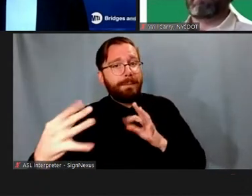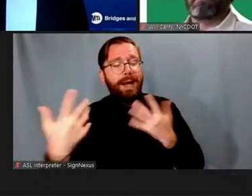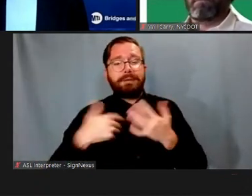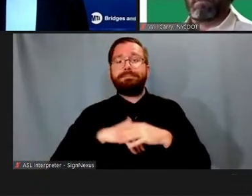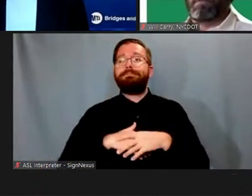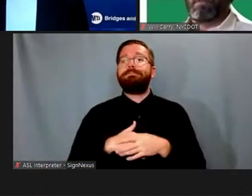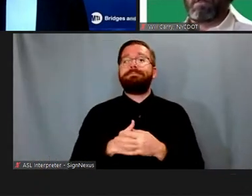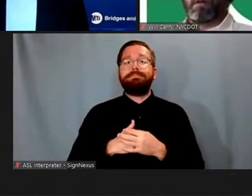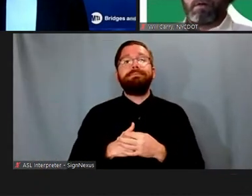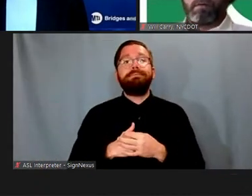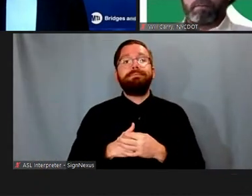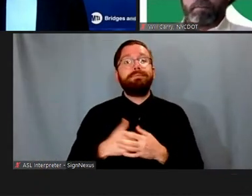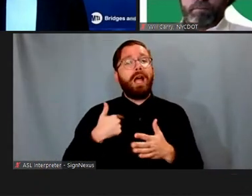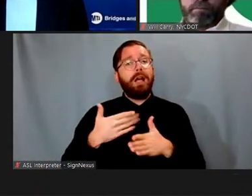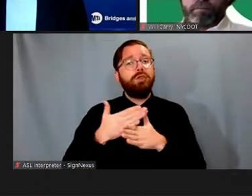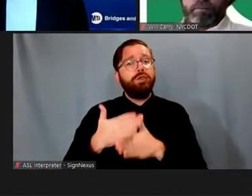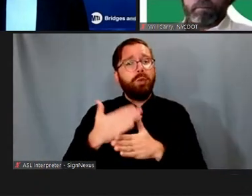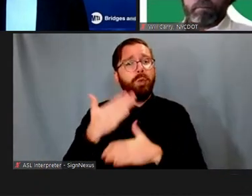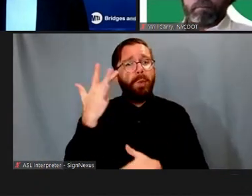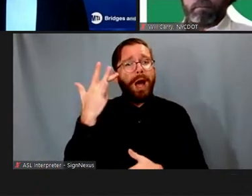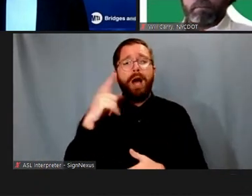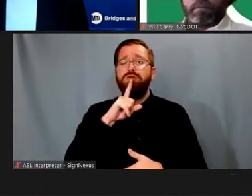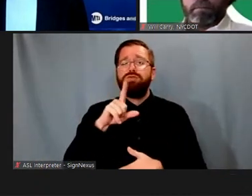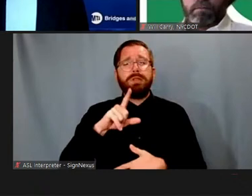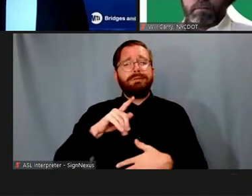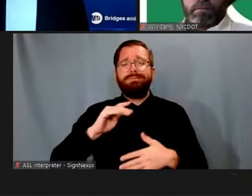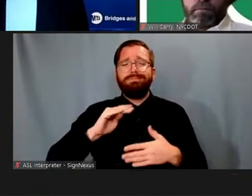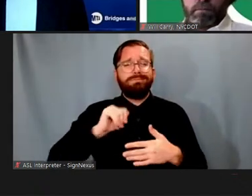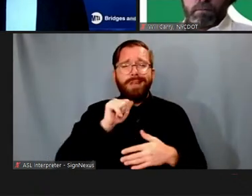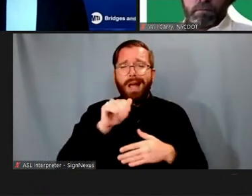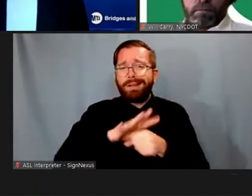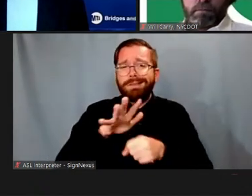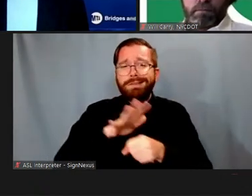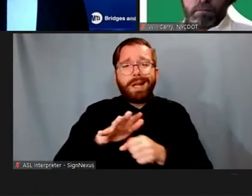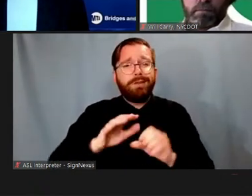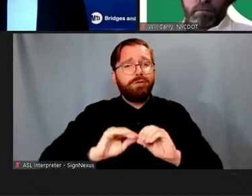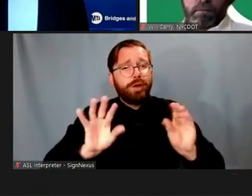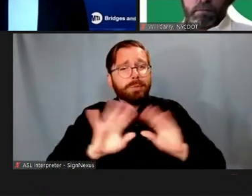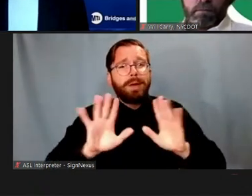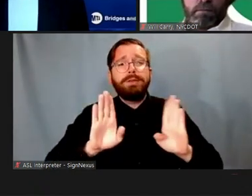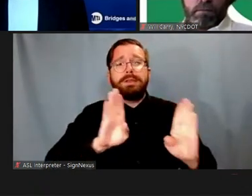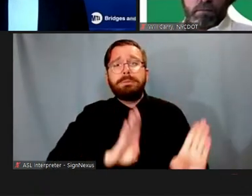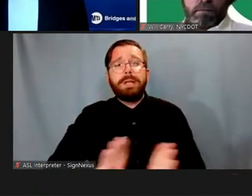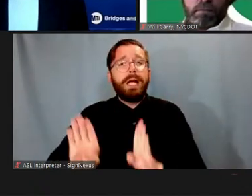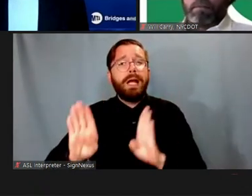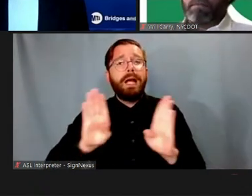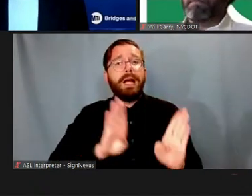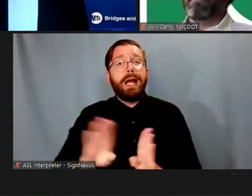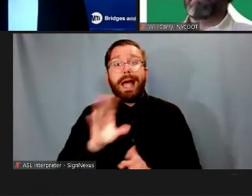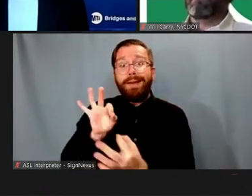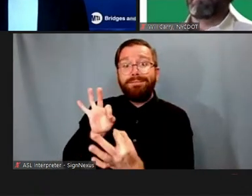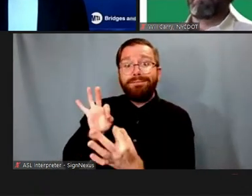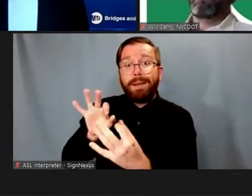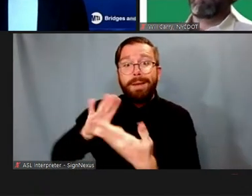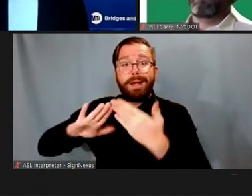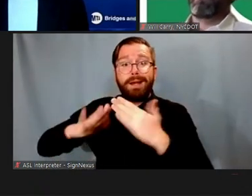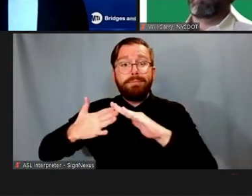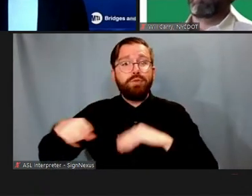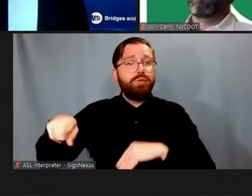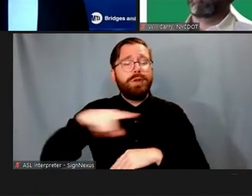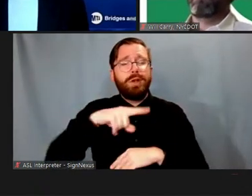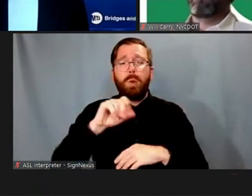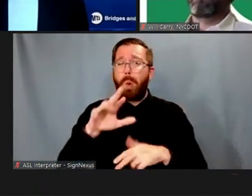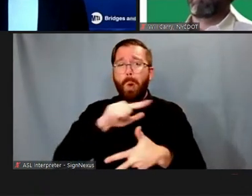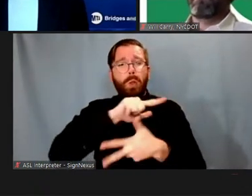all of this because there is a serious lack of transparency planning and faith or a combination of those things that's going on